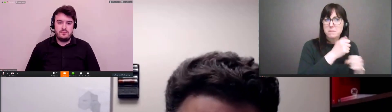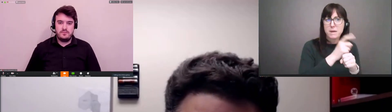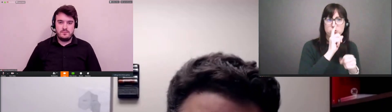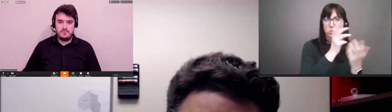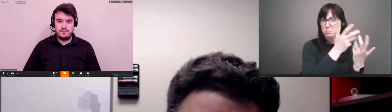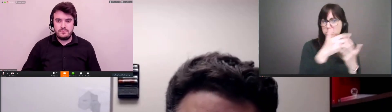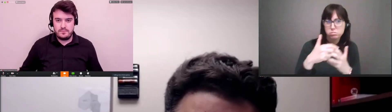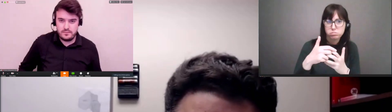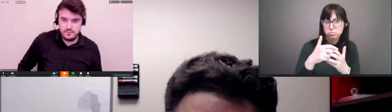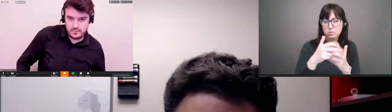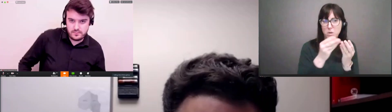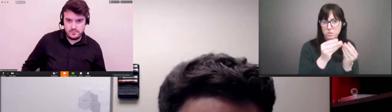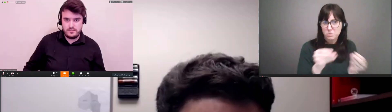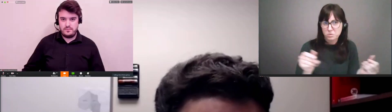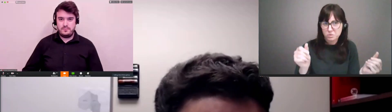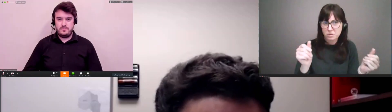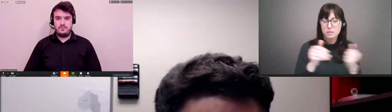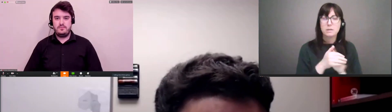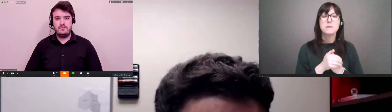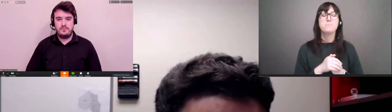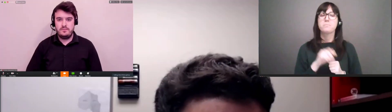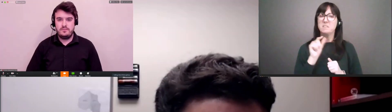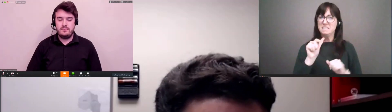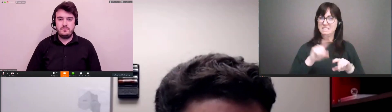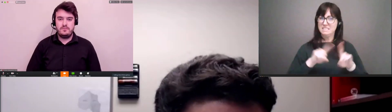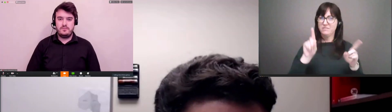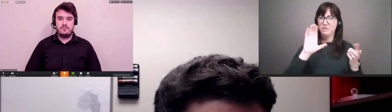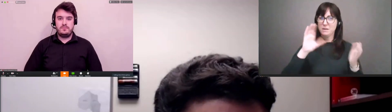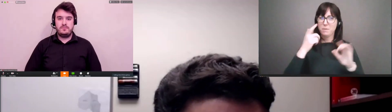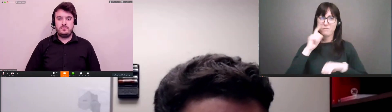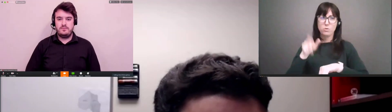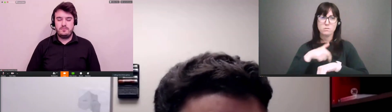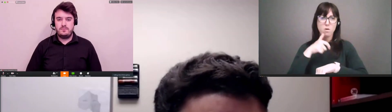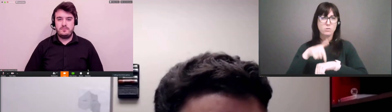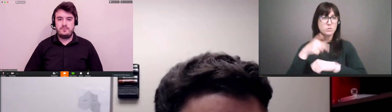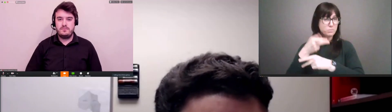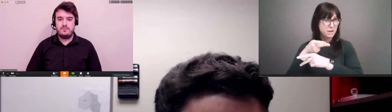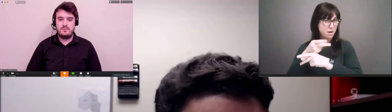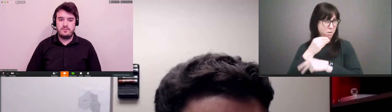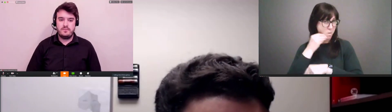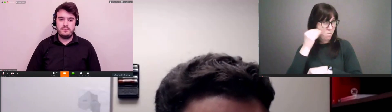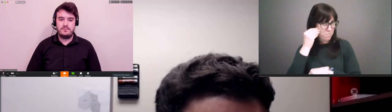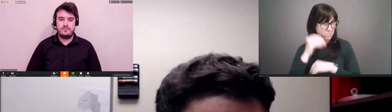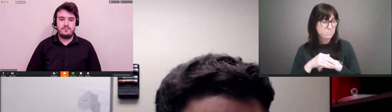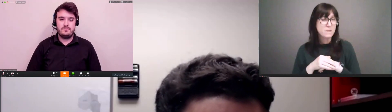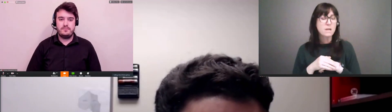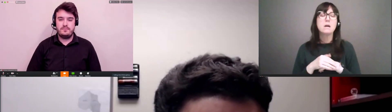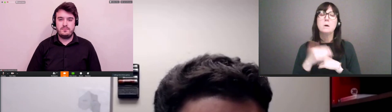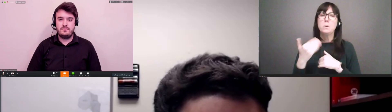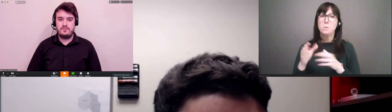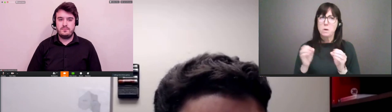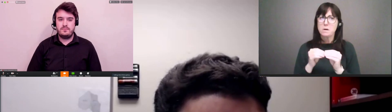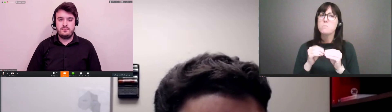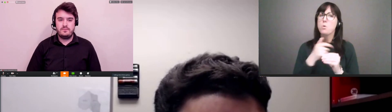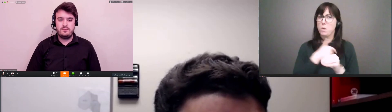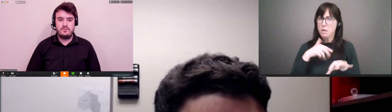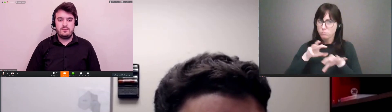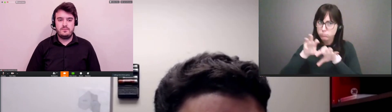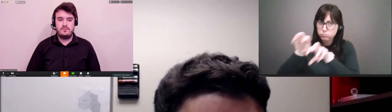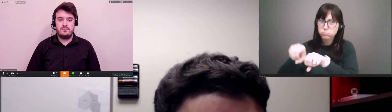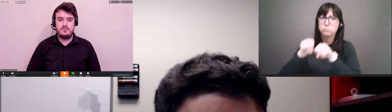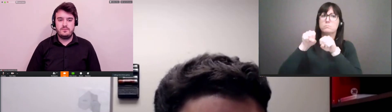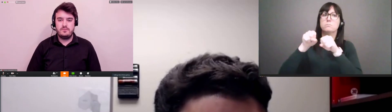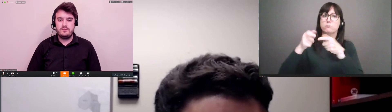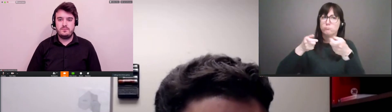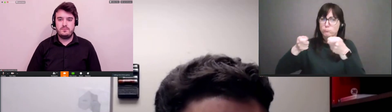activities. It's a little bit different for the long-term care homes, where we take a much more active role from